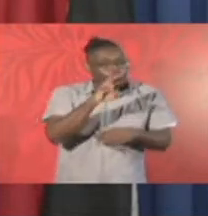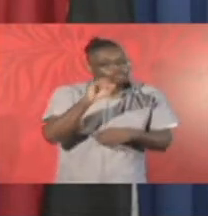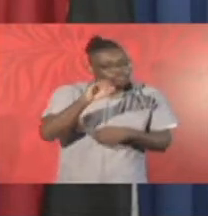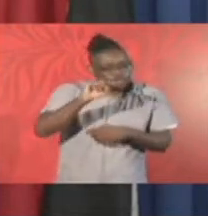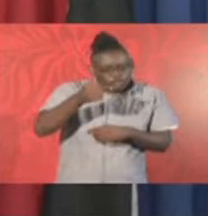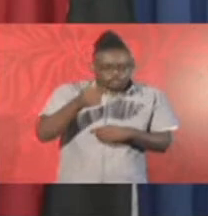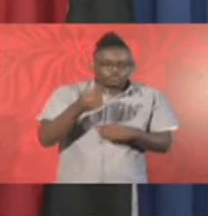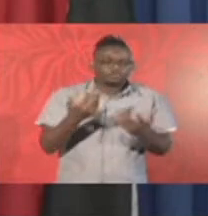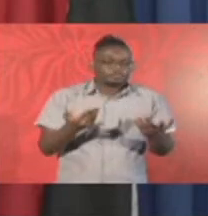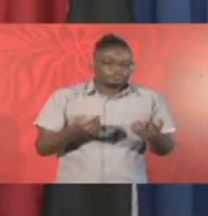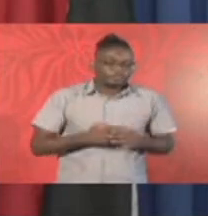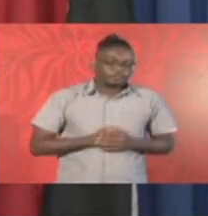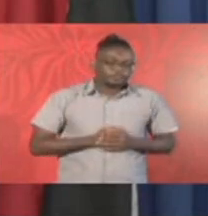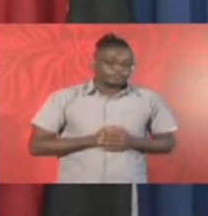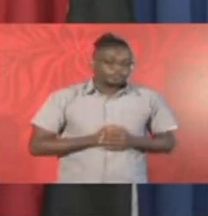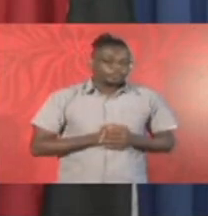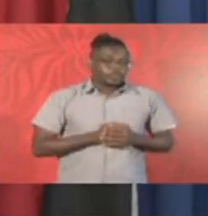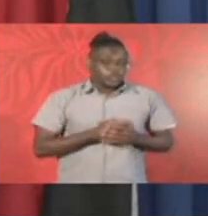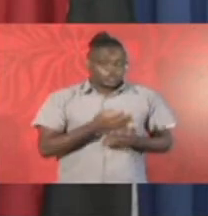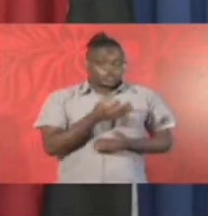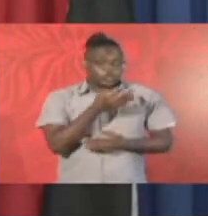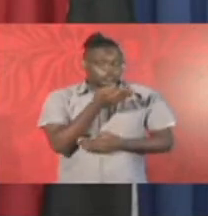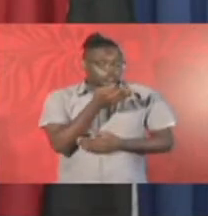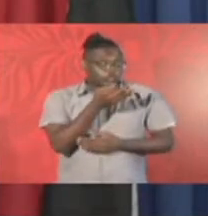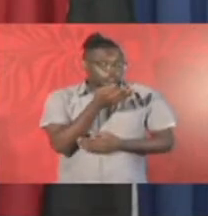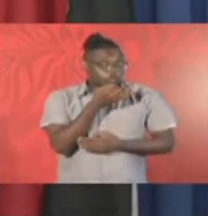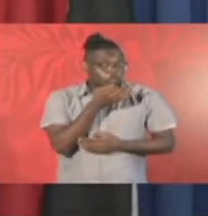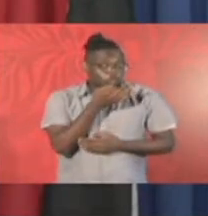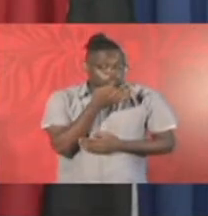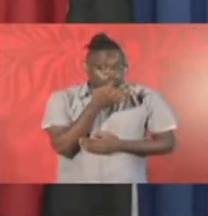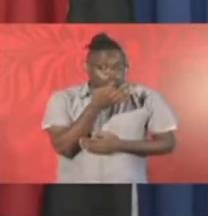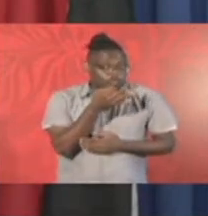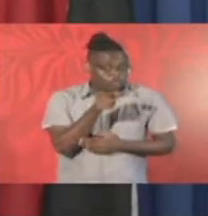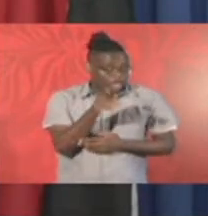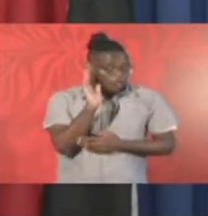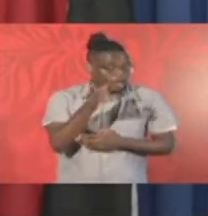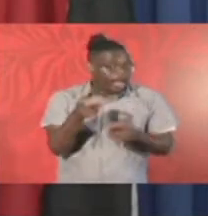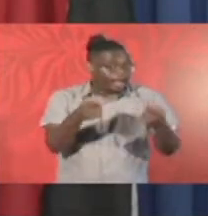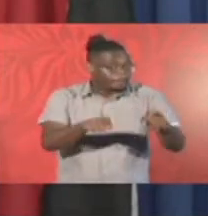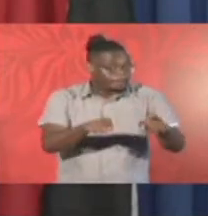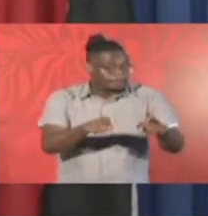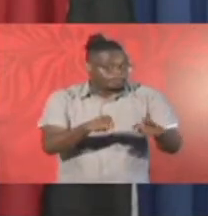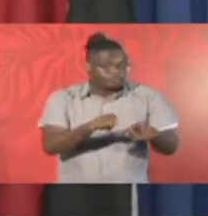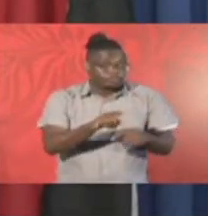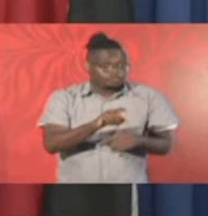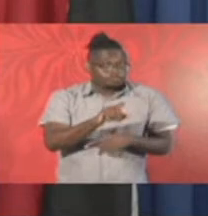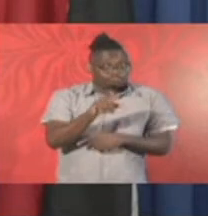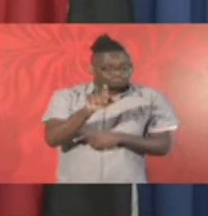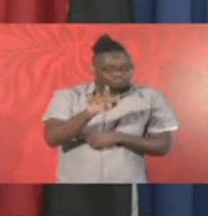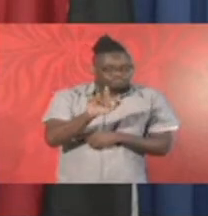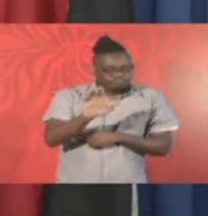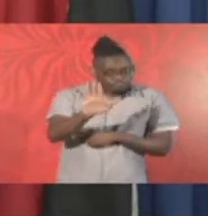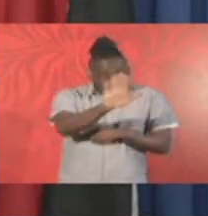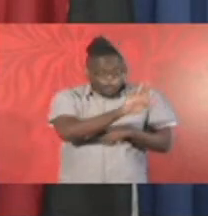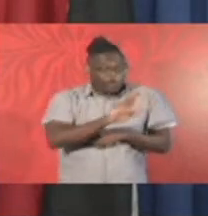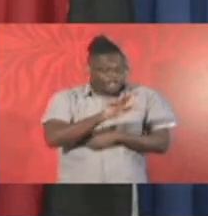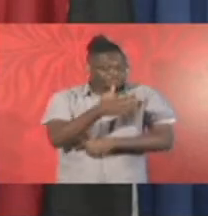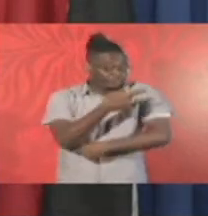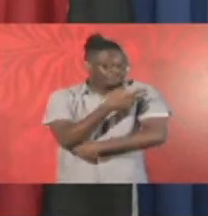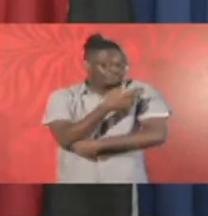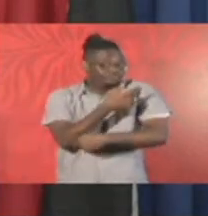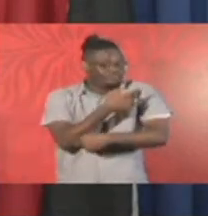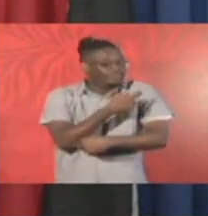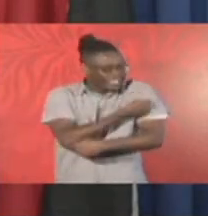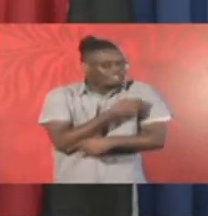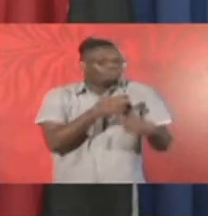to become vaccinated is a matter that is entirely for us to find out based on the response.